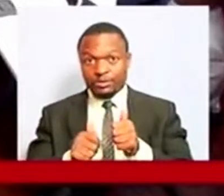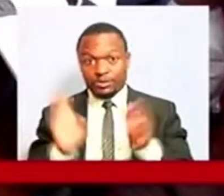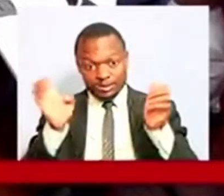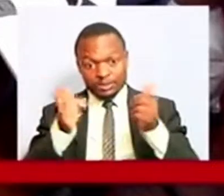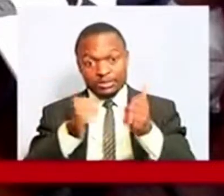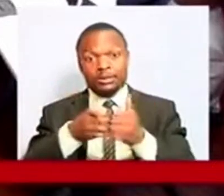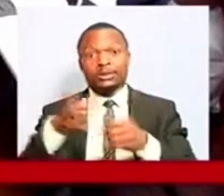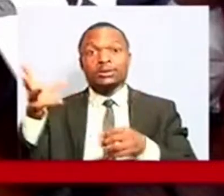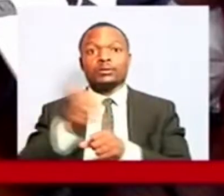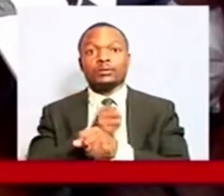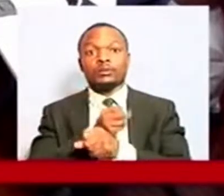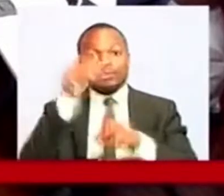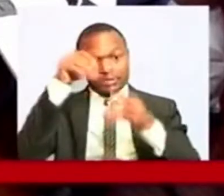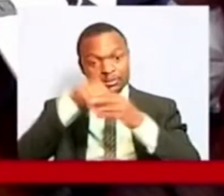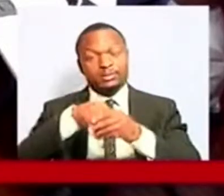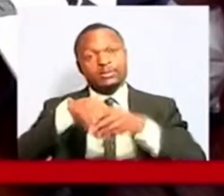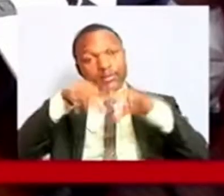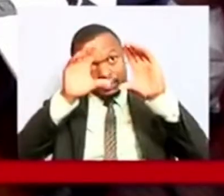institution in that account.